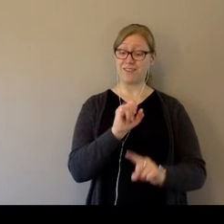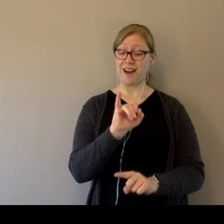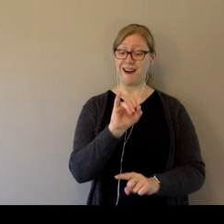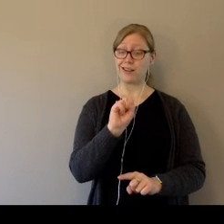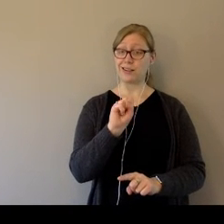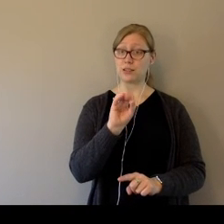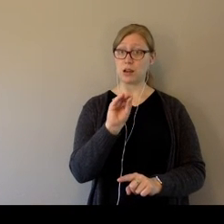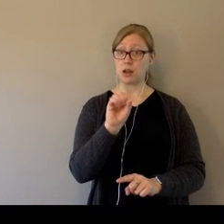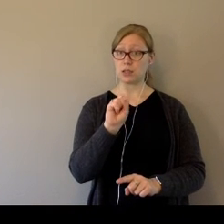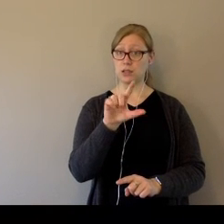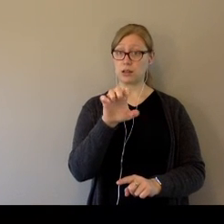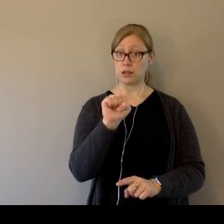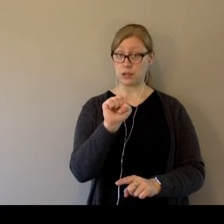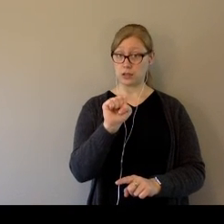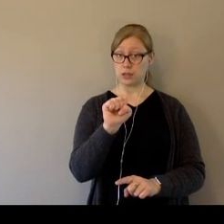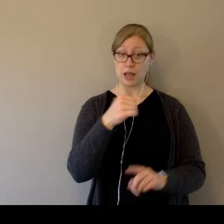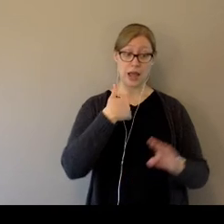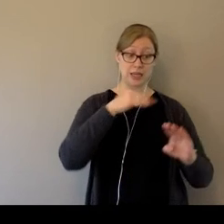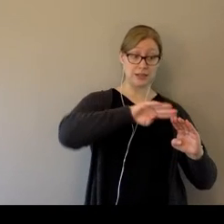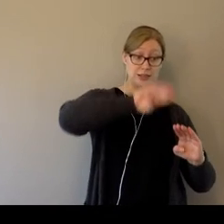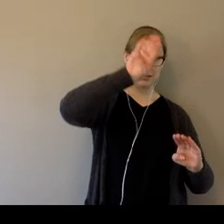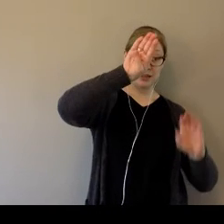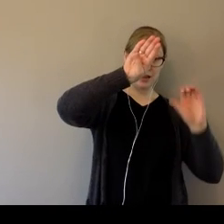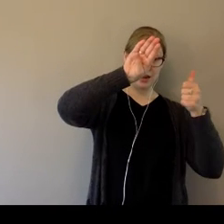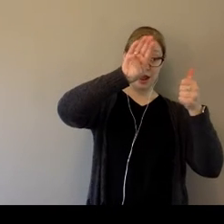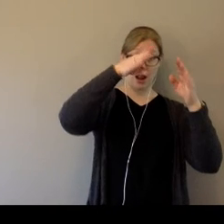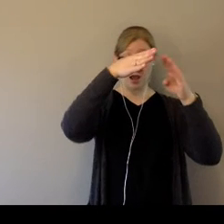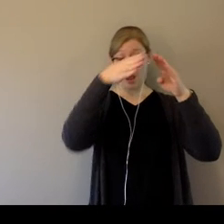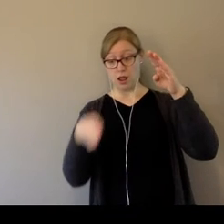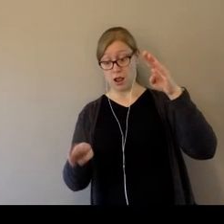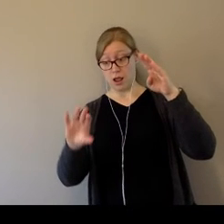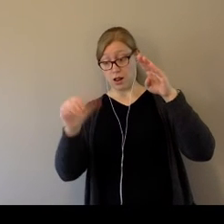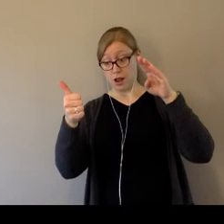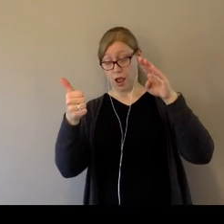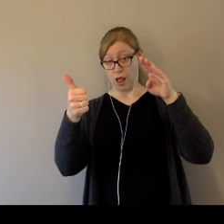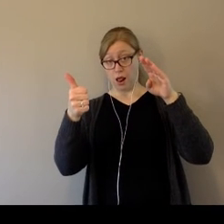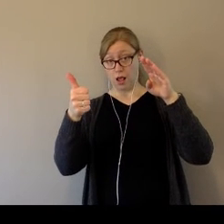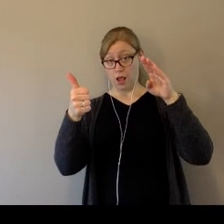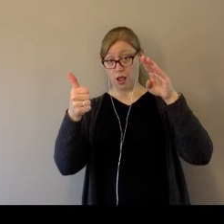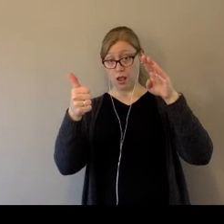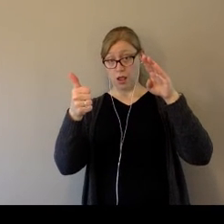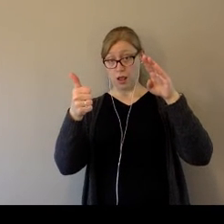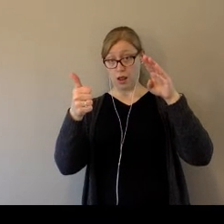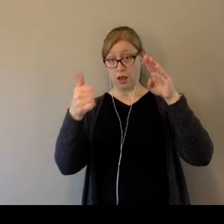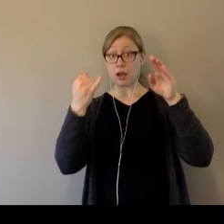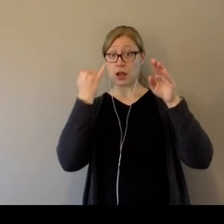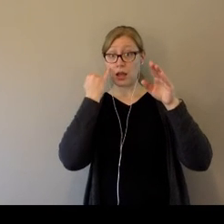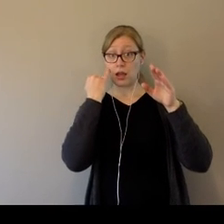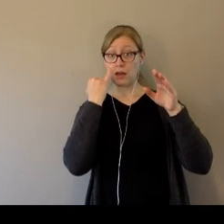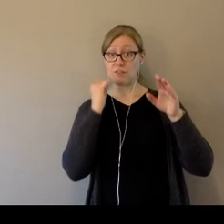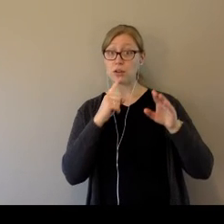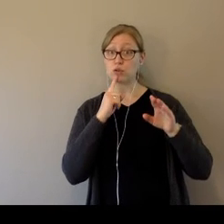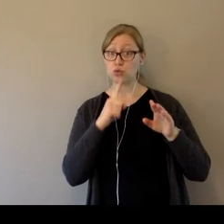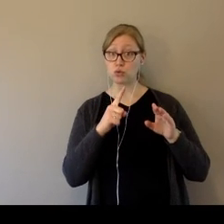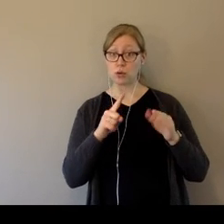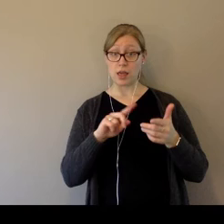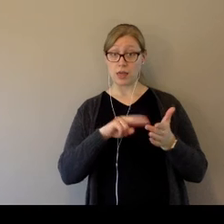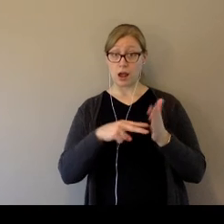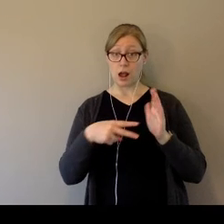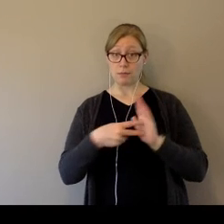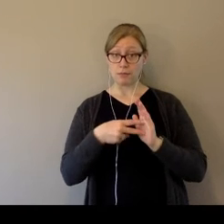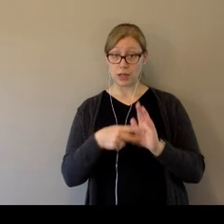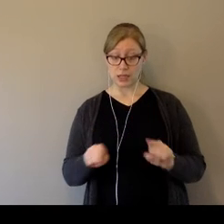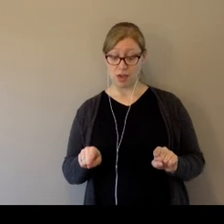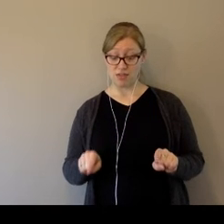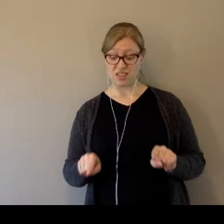10. And so if that's true, then these two angles at the bottom here have to be